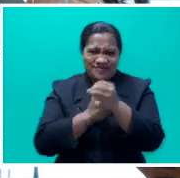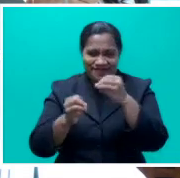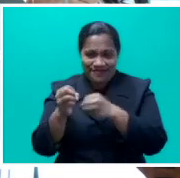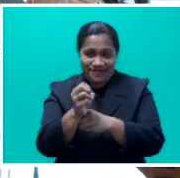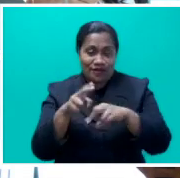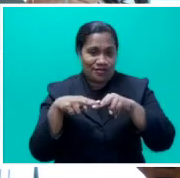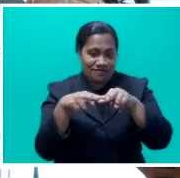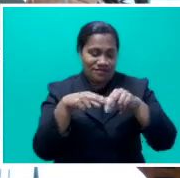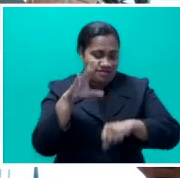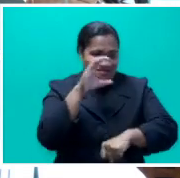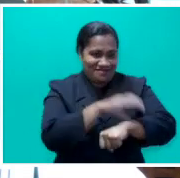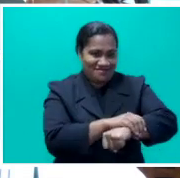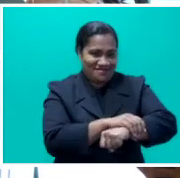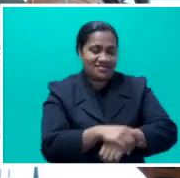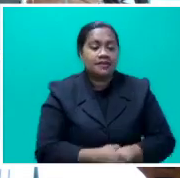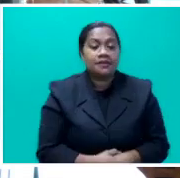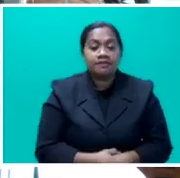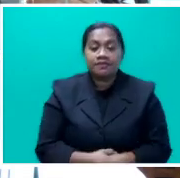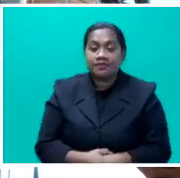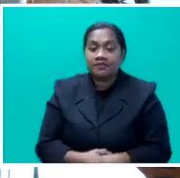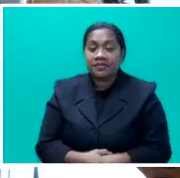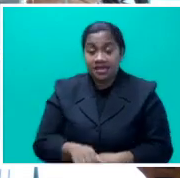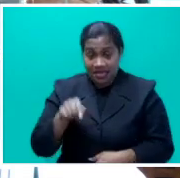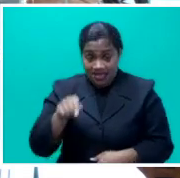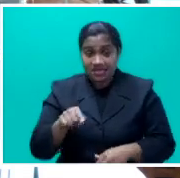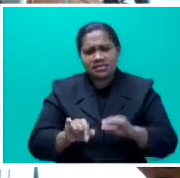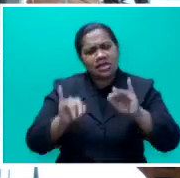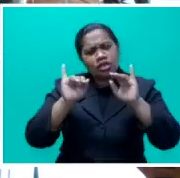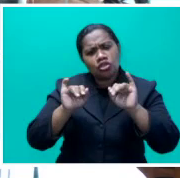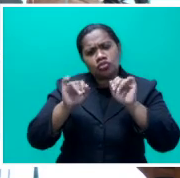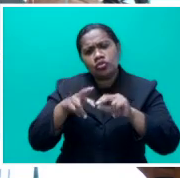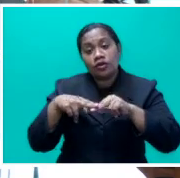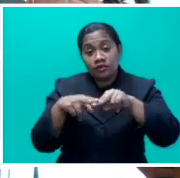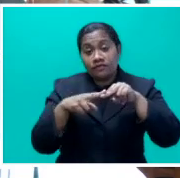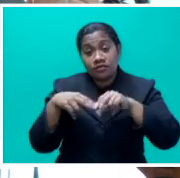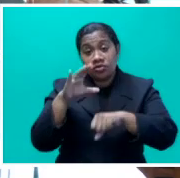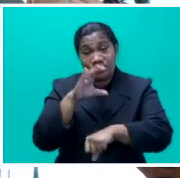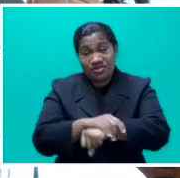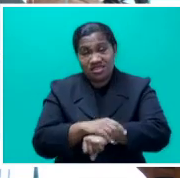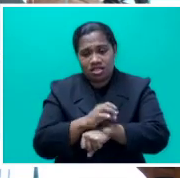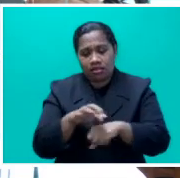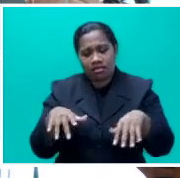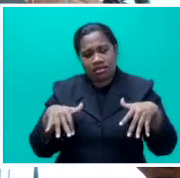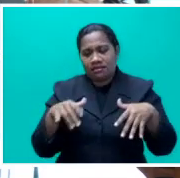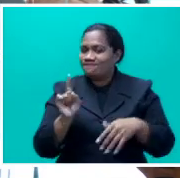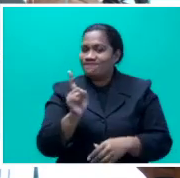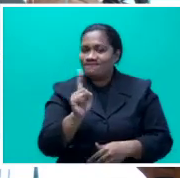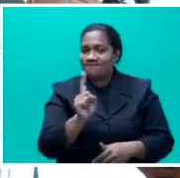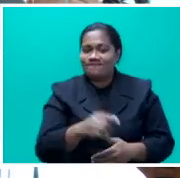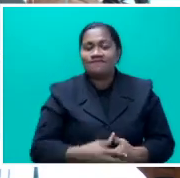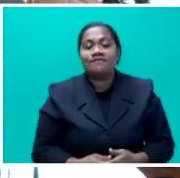sir, this is an issue that the Fiji Police Force does not take lightly.